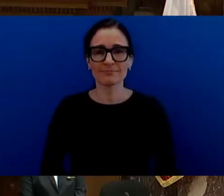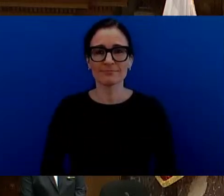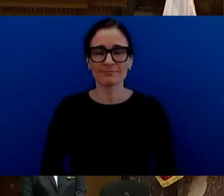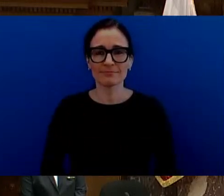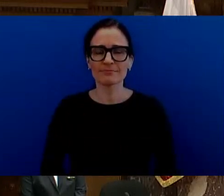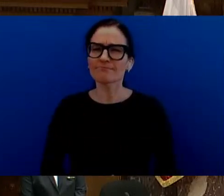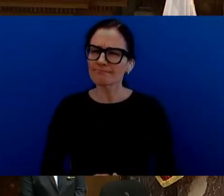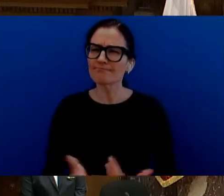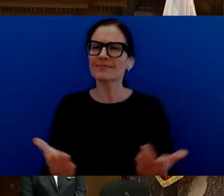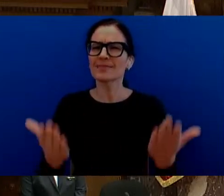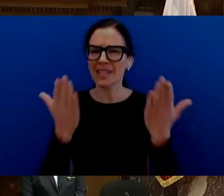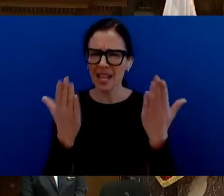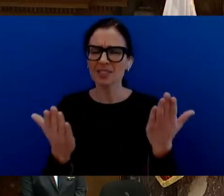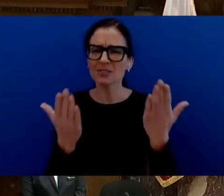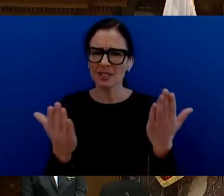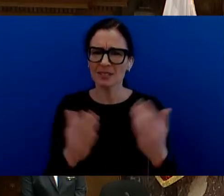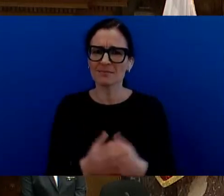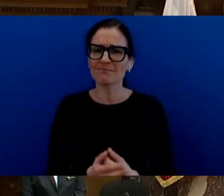hard work.